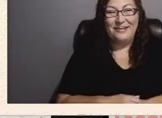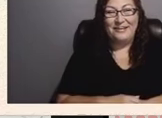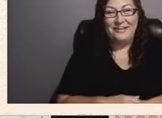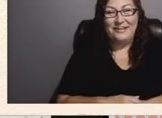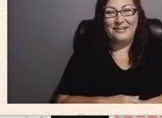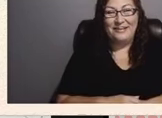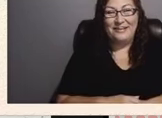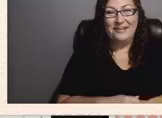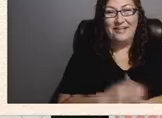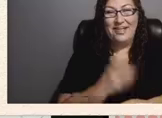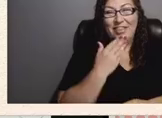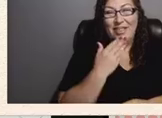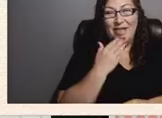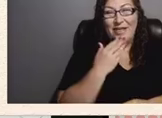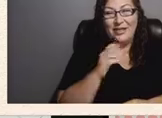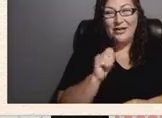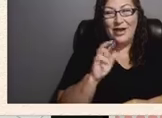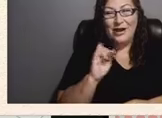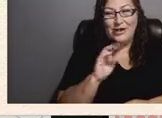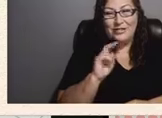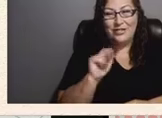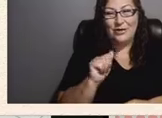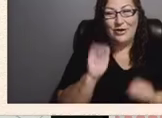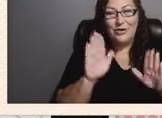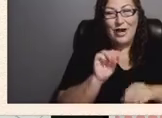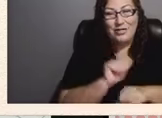Thank you, Arizona. Great job today, by the